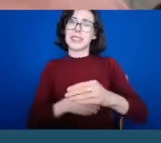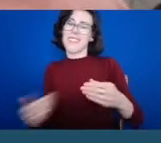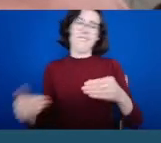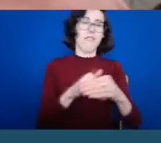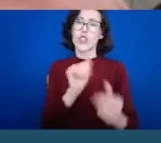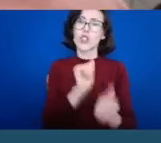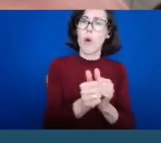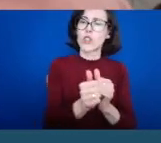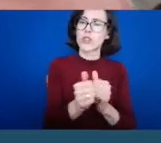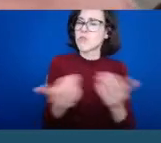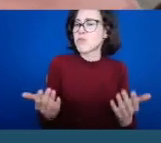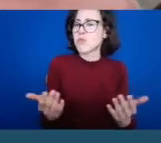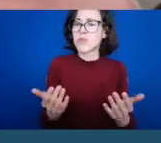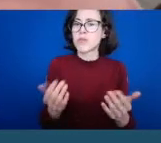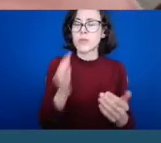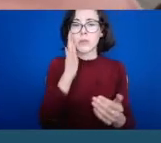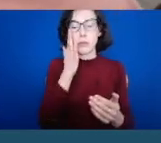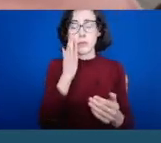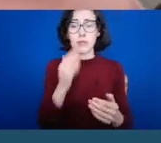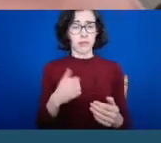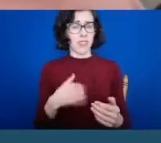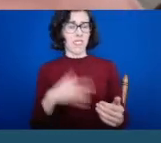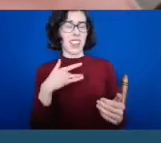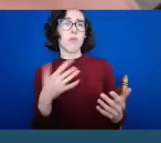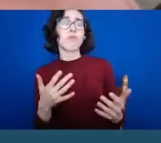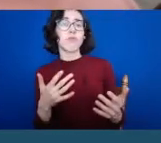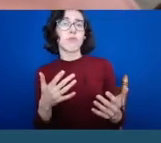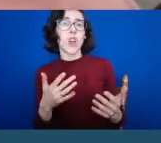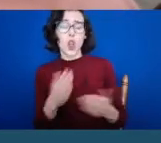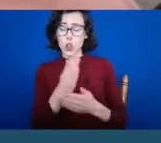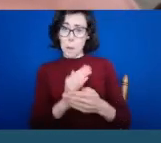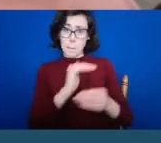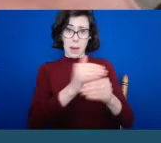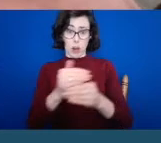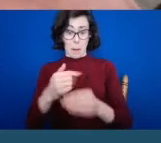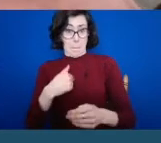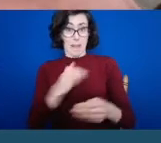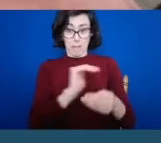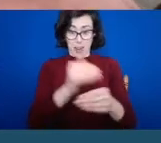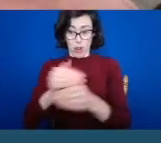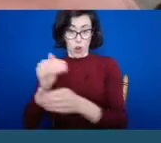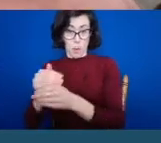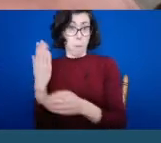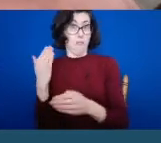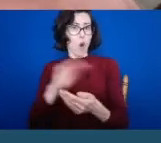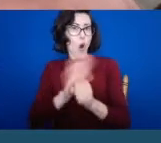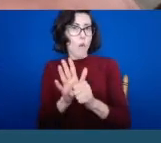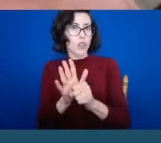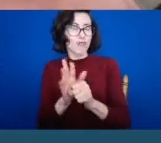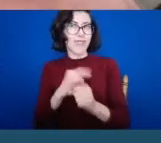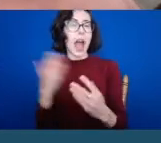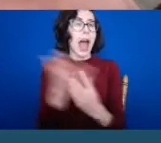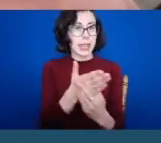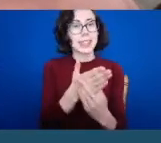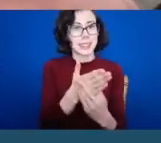it? I think in general, some of the barriers that I would face pre-COVID would have been access into